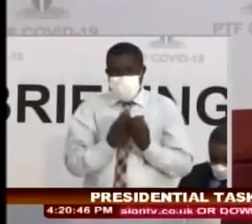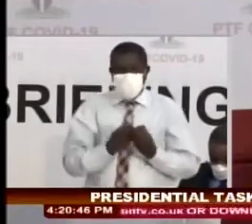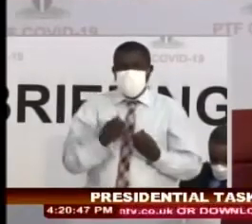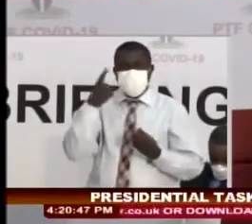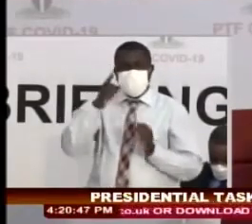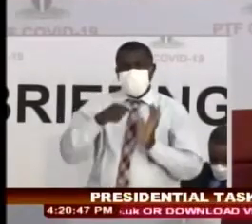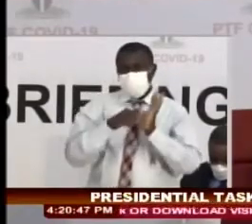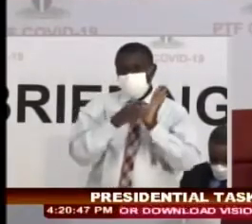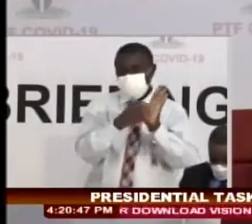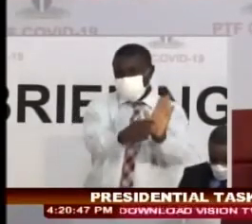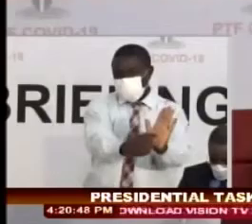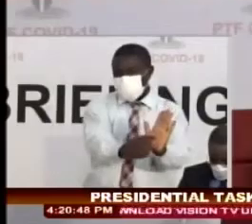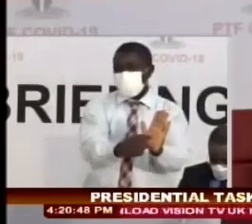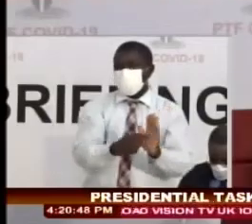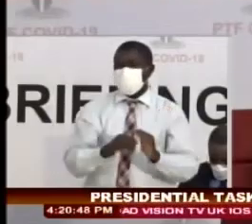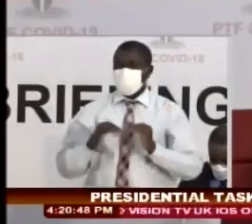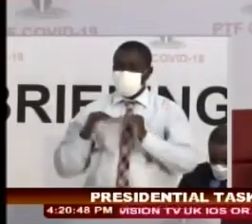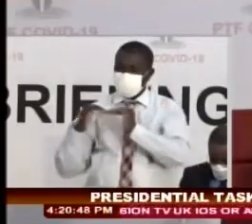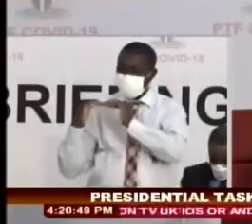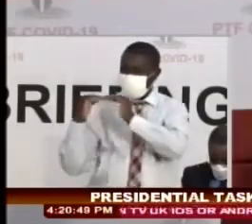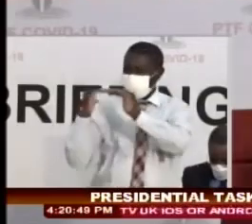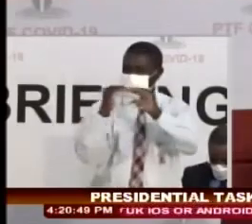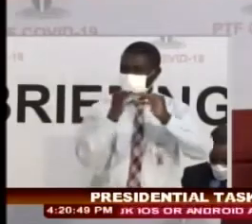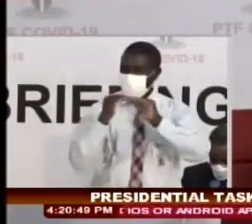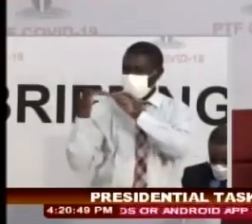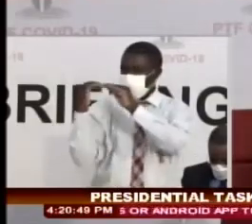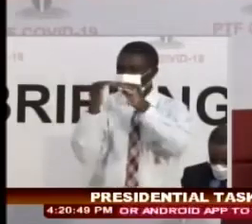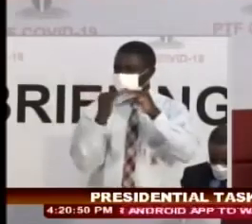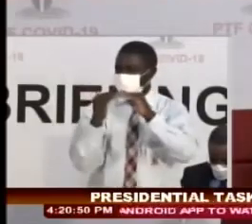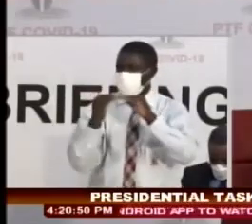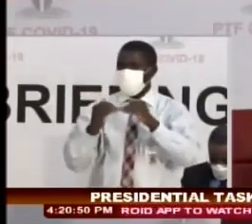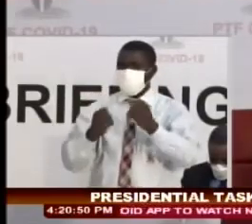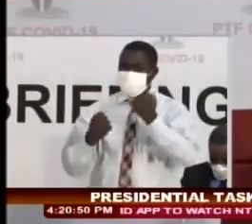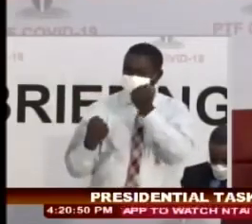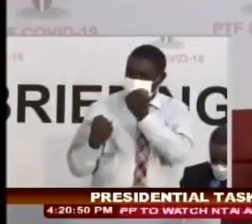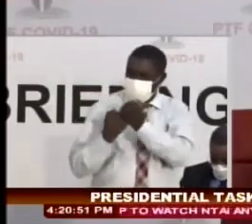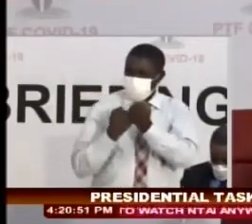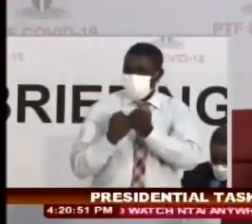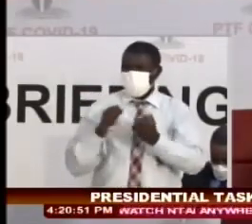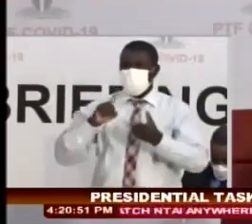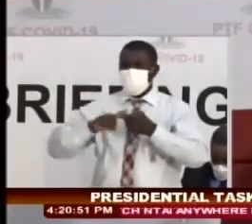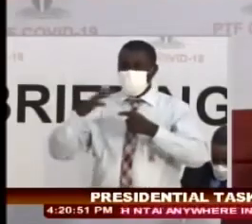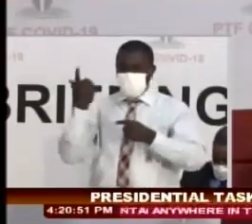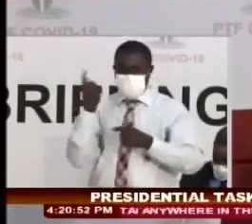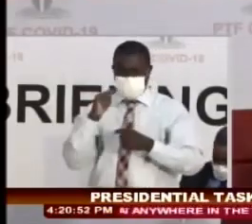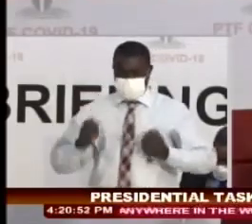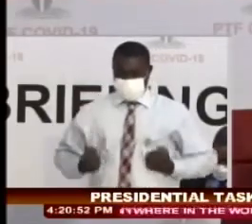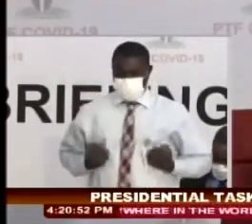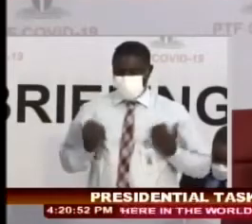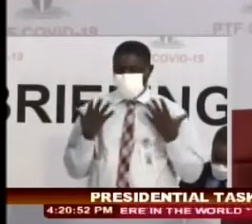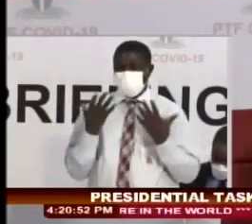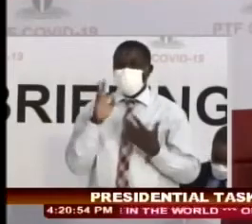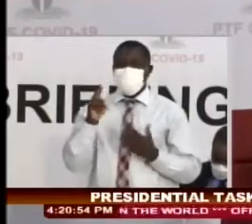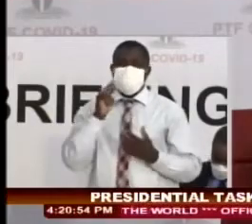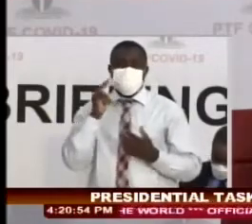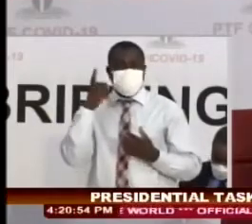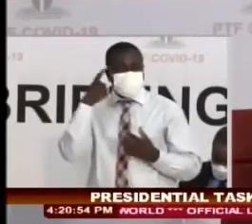demonstrating unparalleled commitment to the survival of our nation and for being our brother's